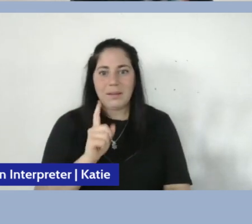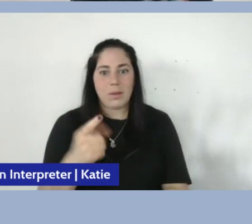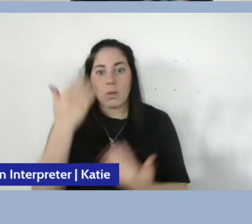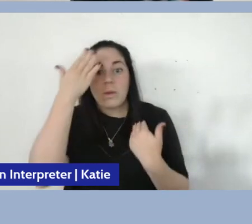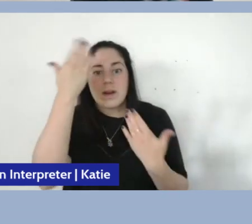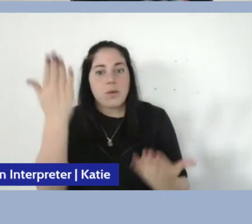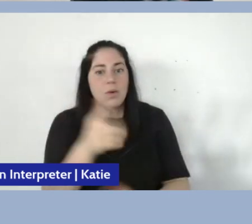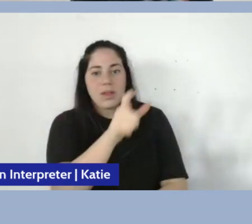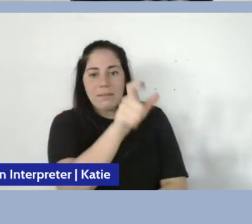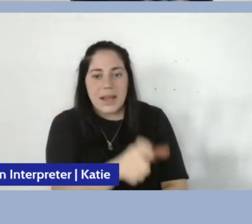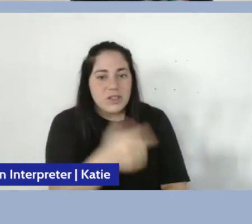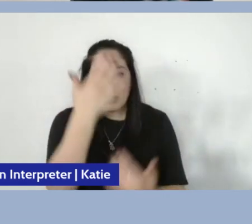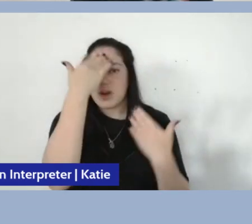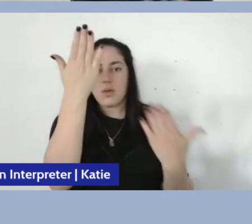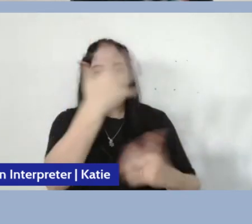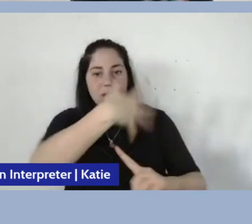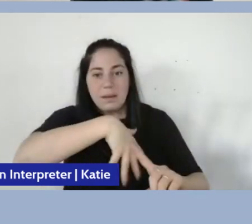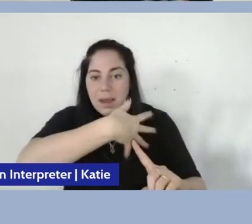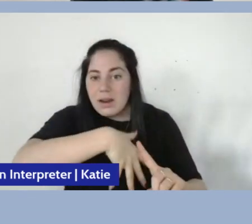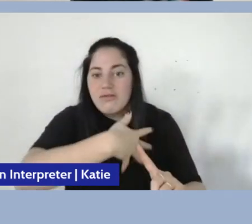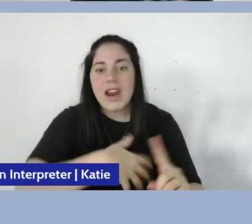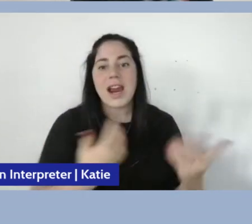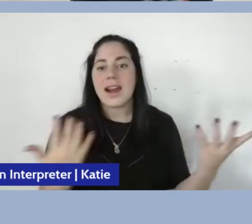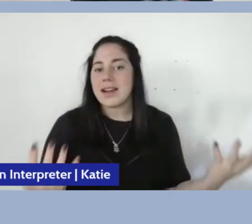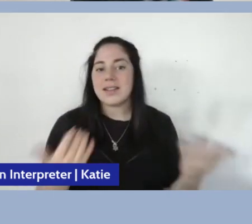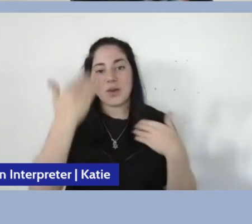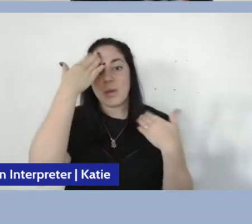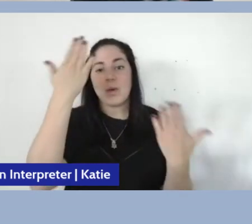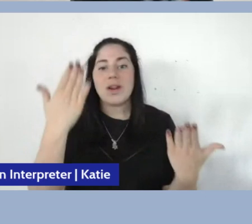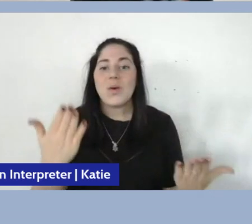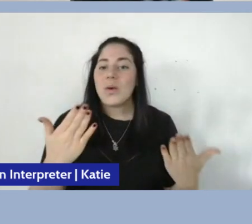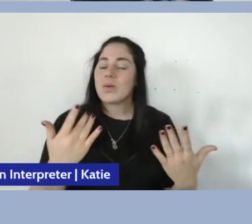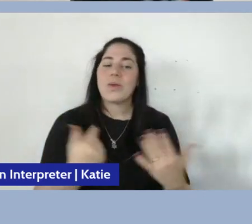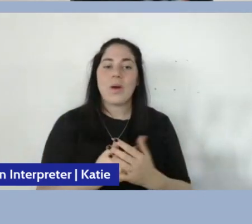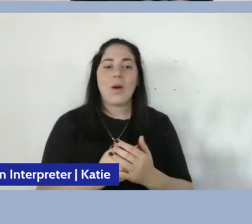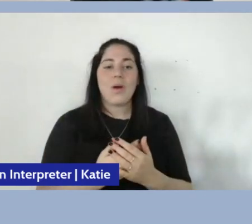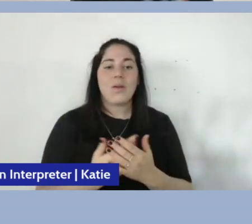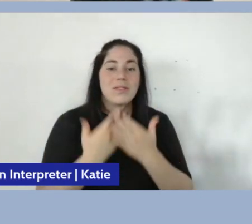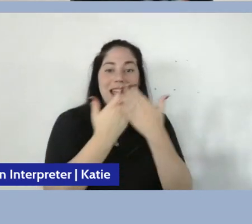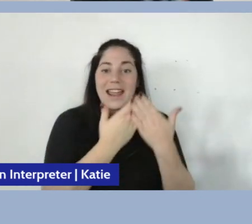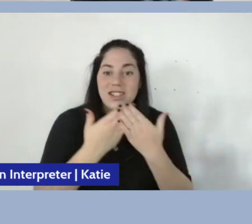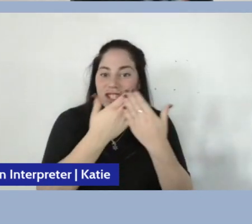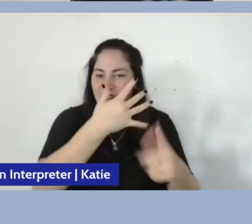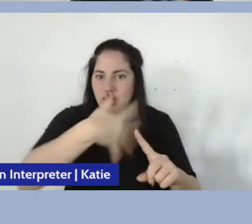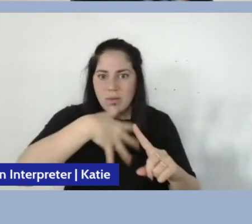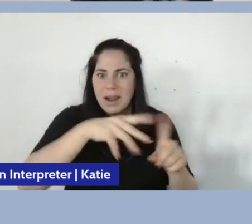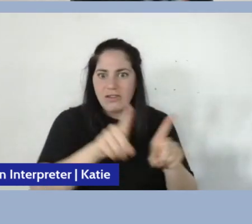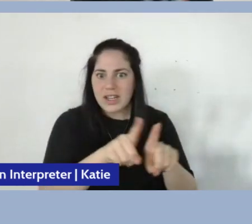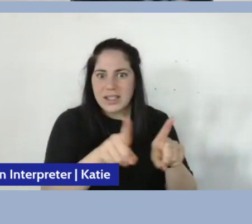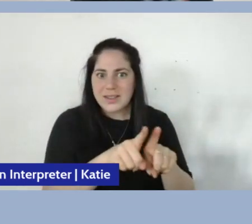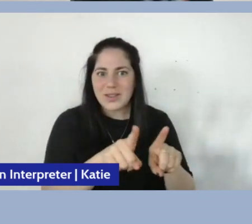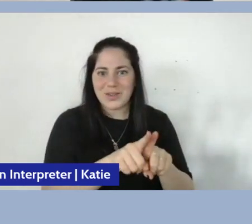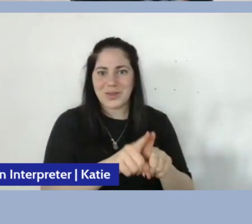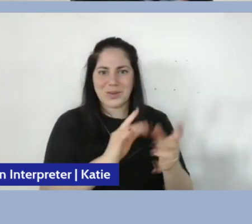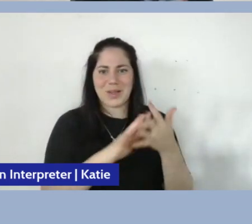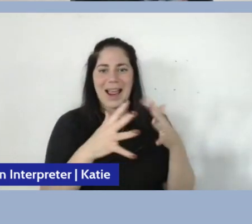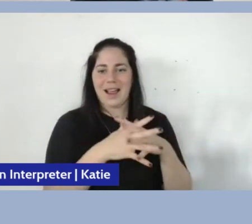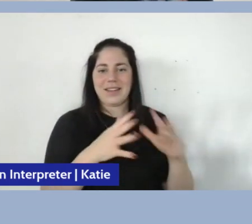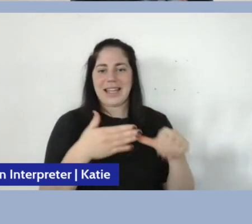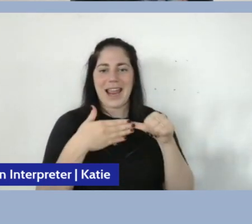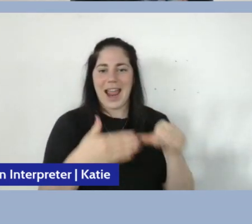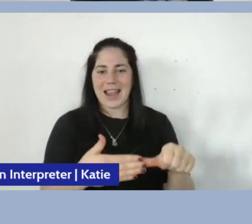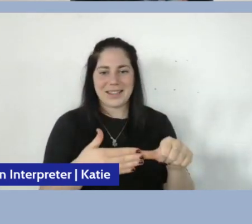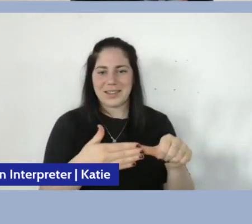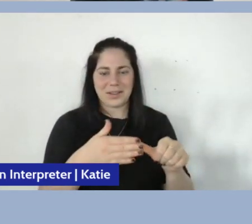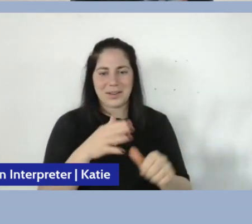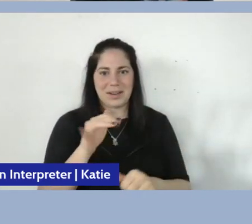We don't know their background. We don't know their educational background. So, the way that they're answering may not necessarily be due